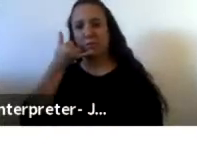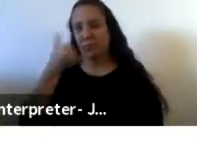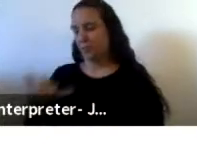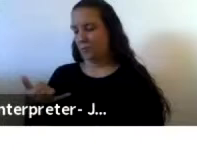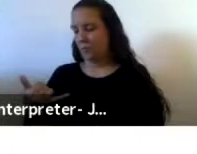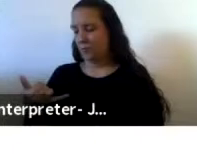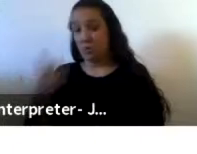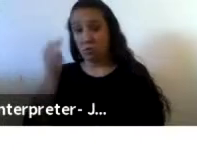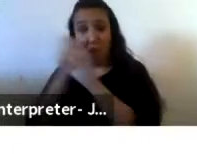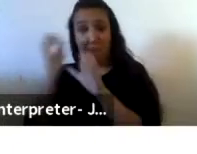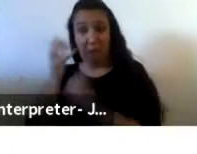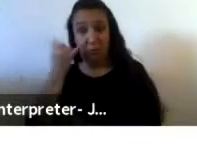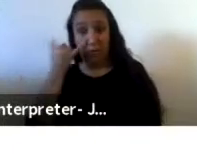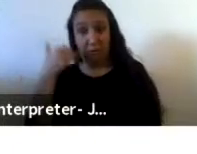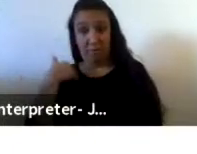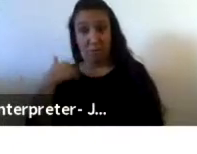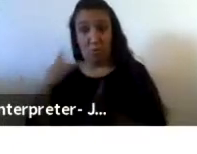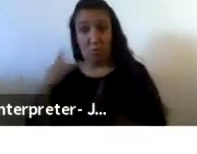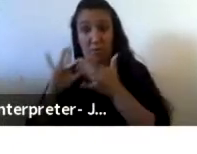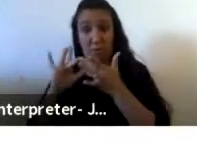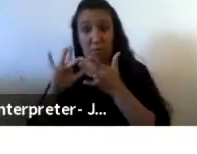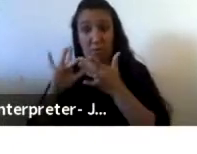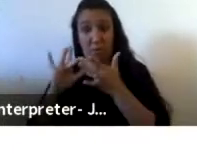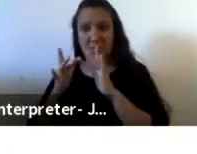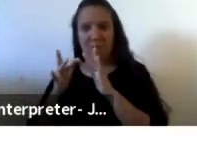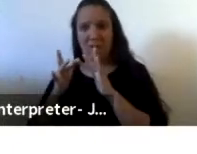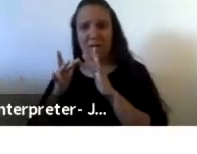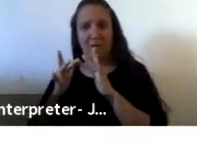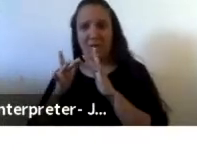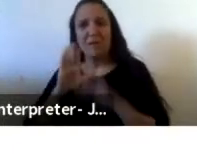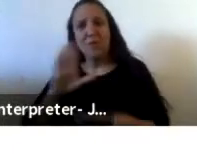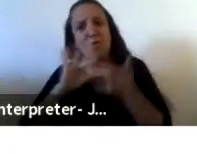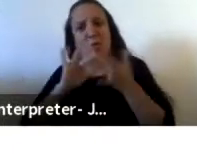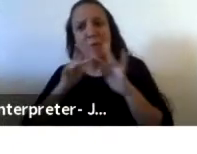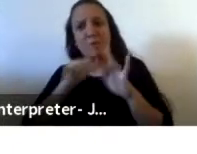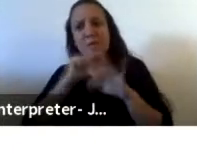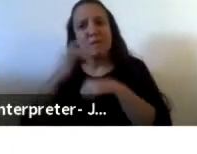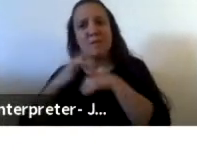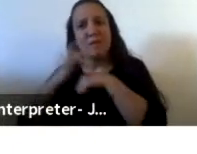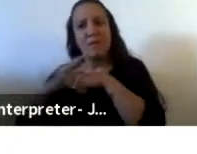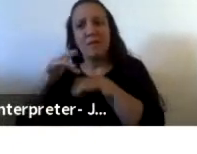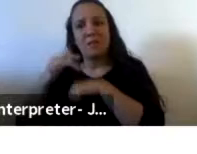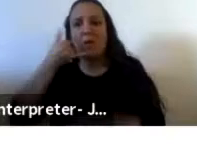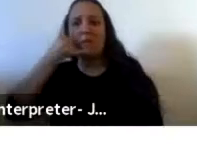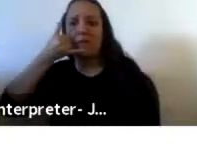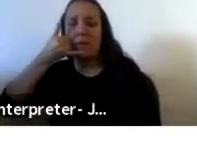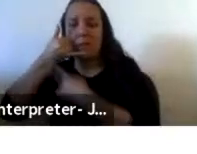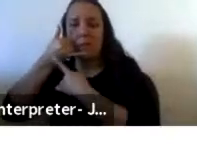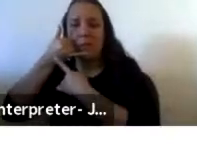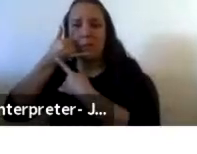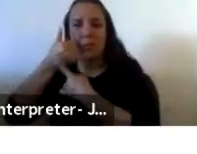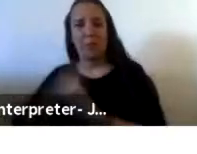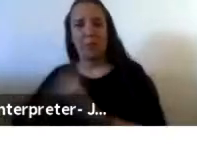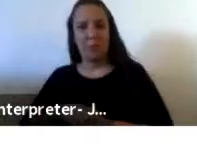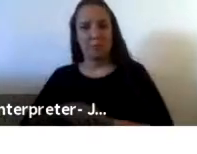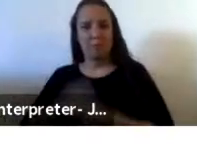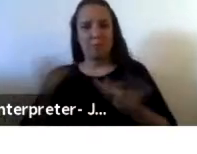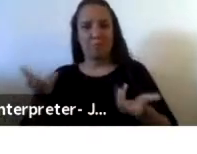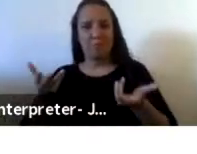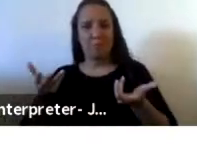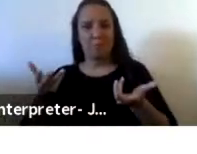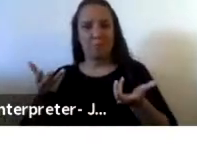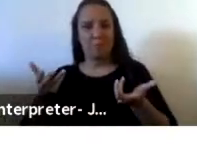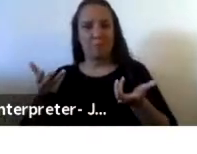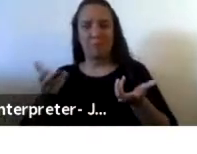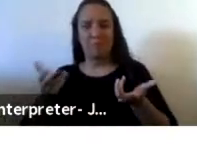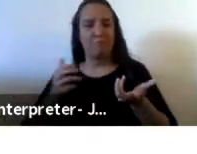have a website and your website is not mobile friendly. If people are trying to buy something from you and it really is not